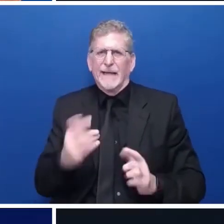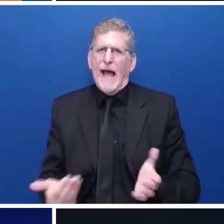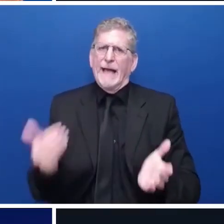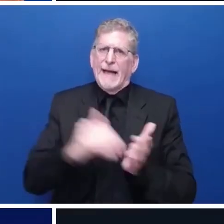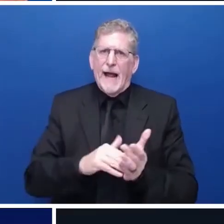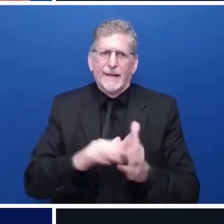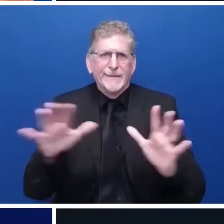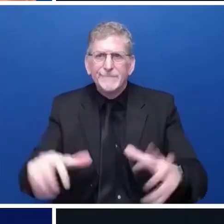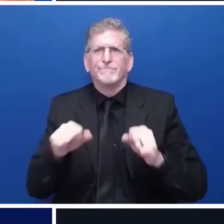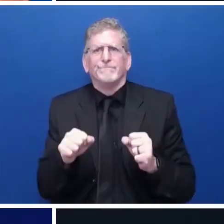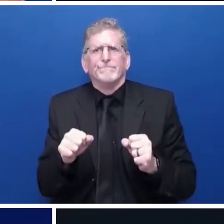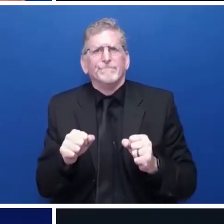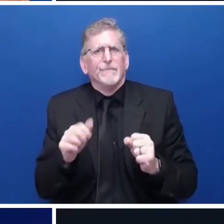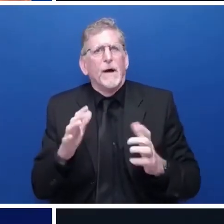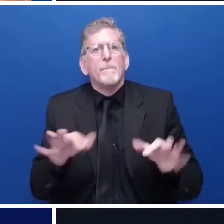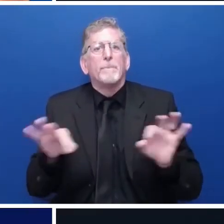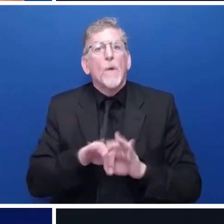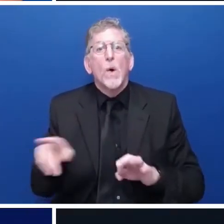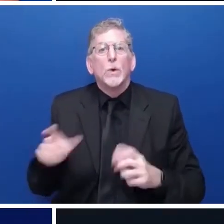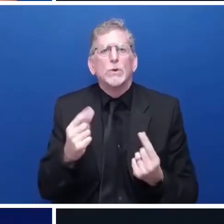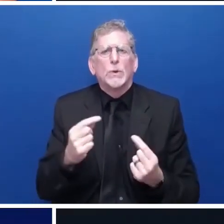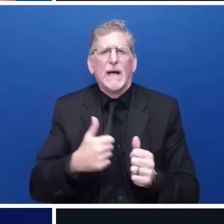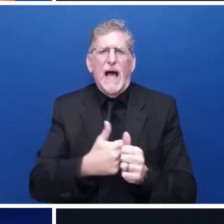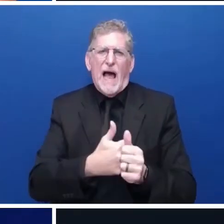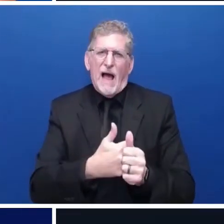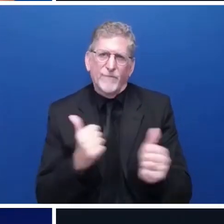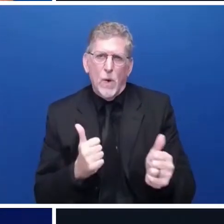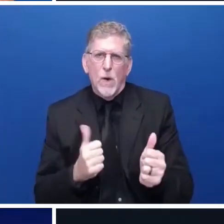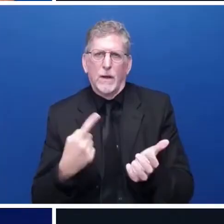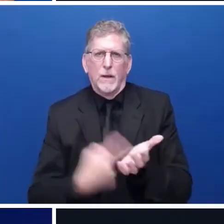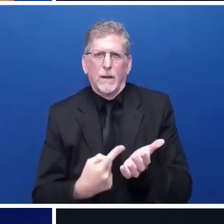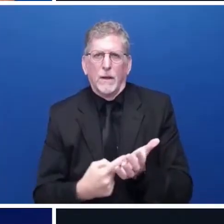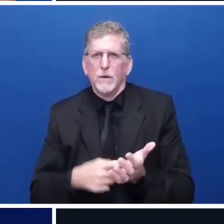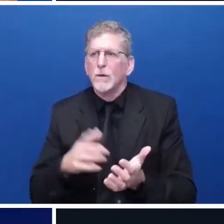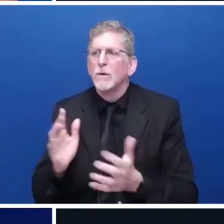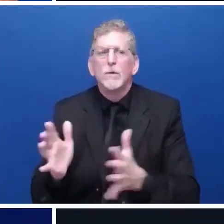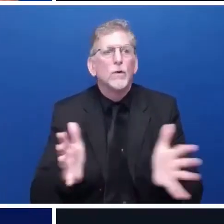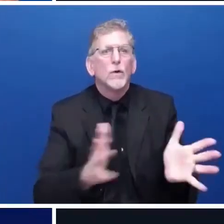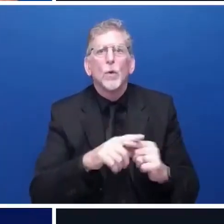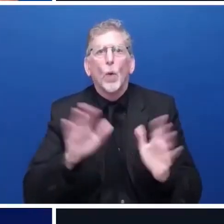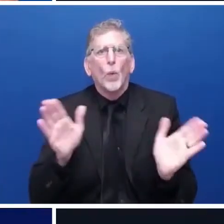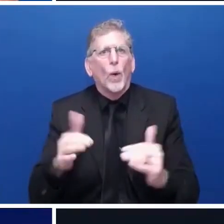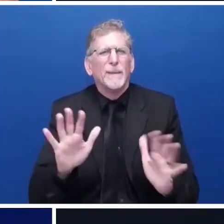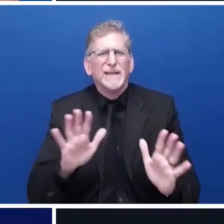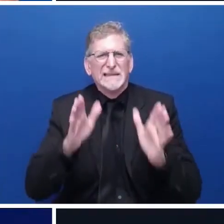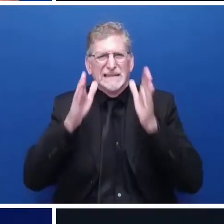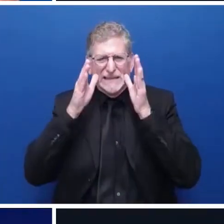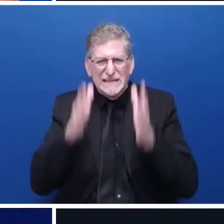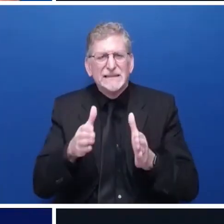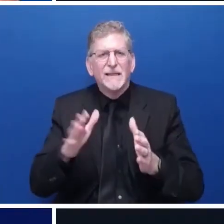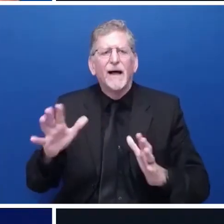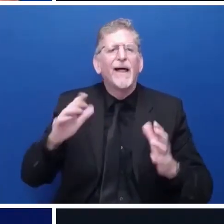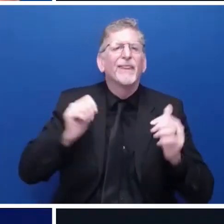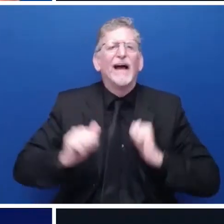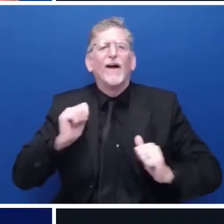people about the anxieties they have about rising costs, about the cost of health care, about the future, and really start to maybe sow a little